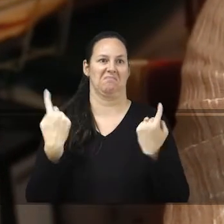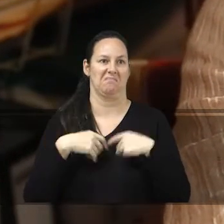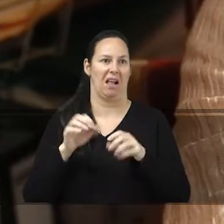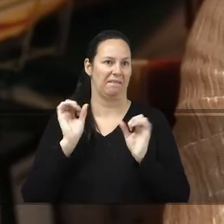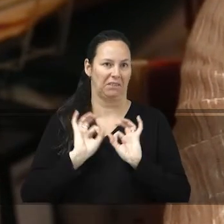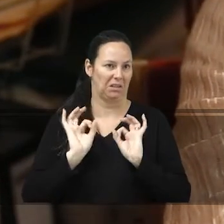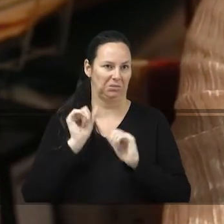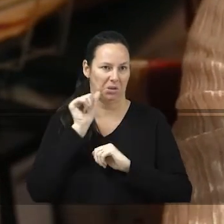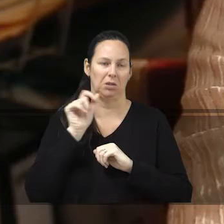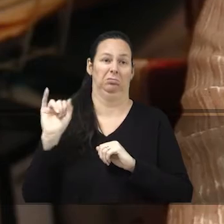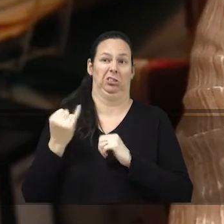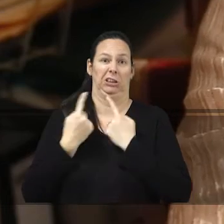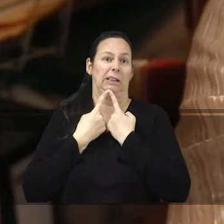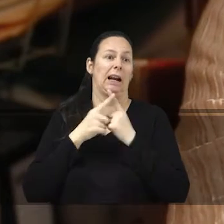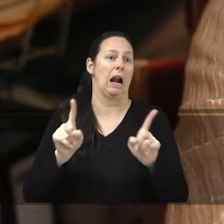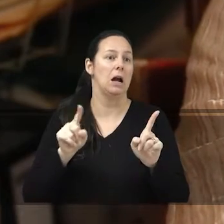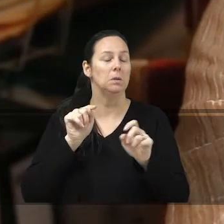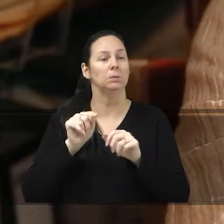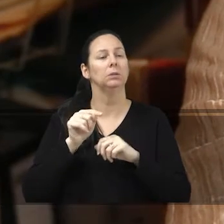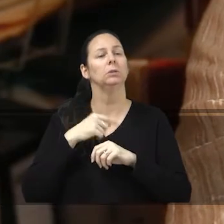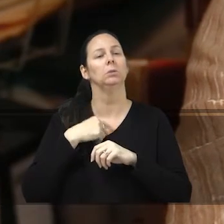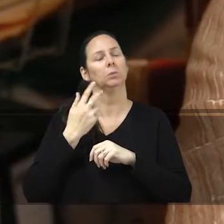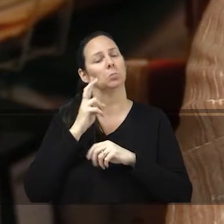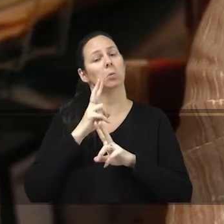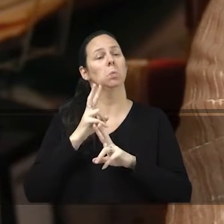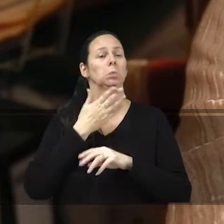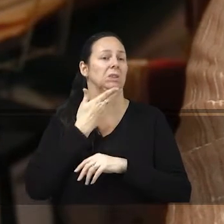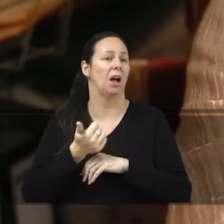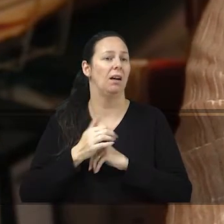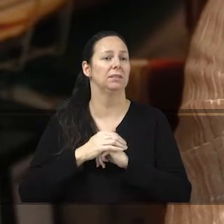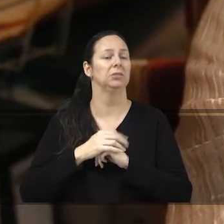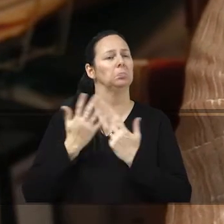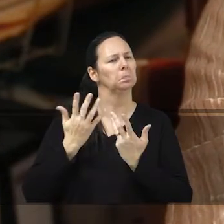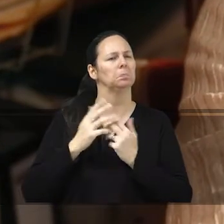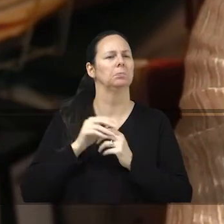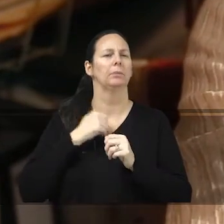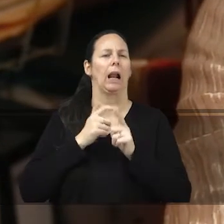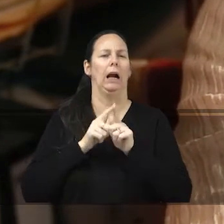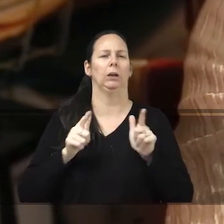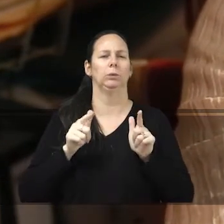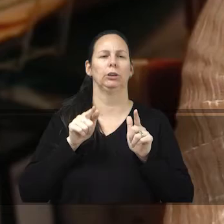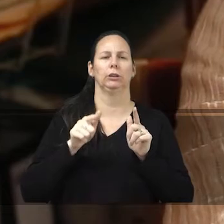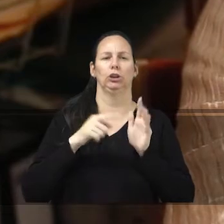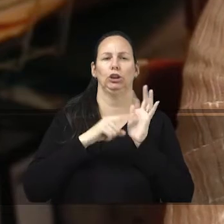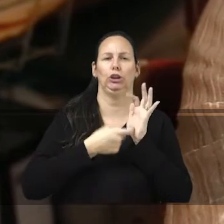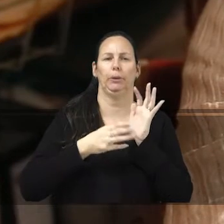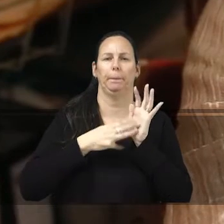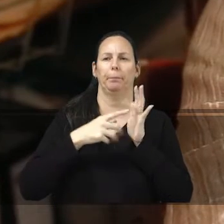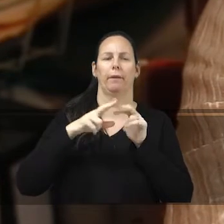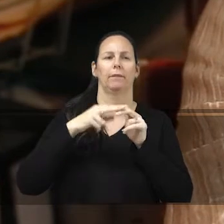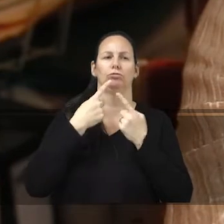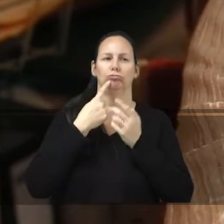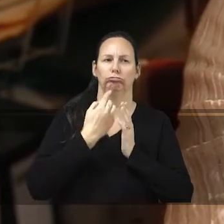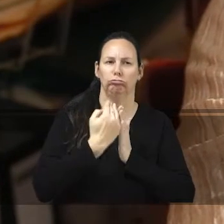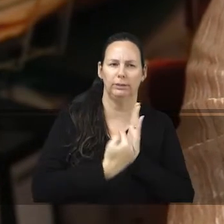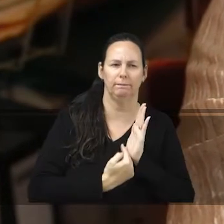seen more. He just announced it, and we haven't actually seen what that looks like. So, in my language, the terms of reference are